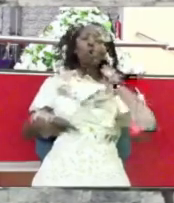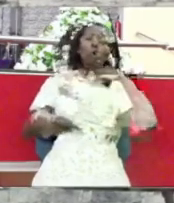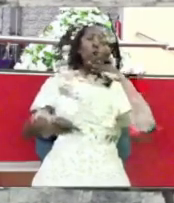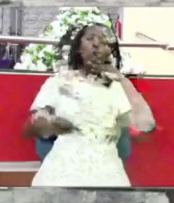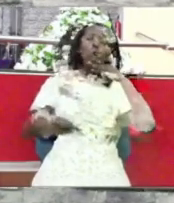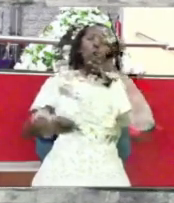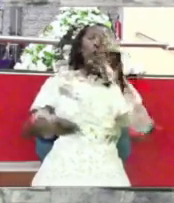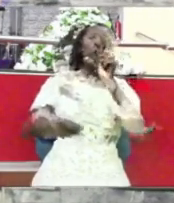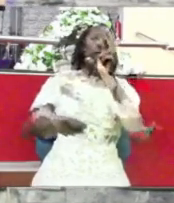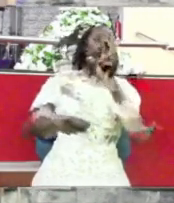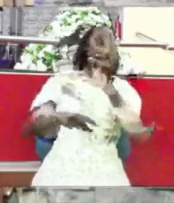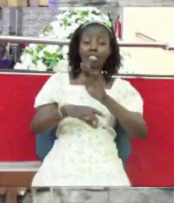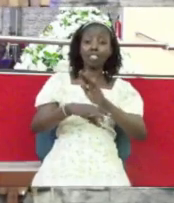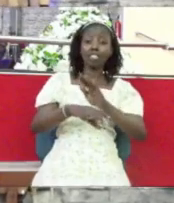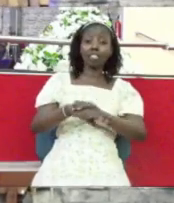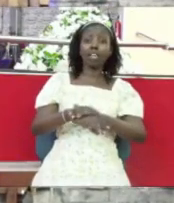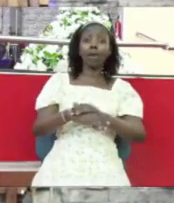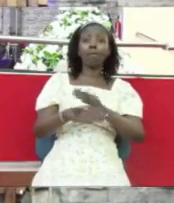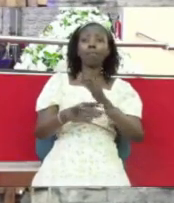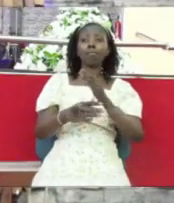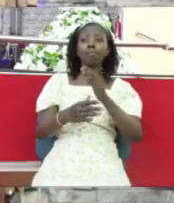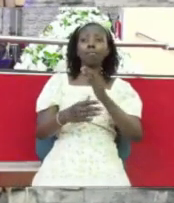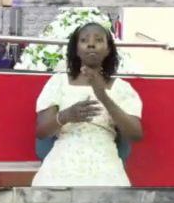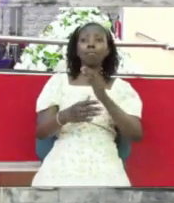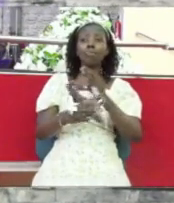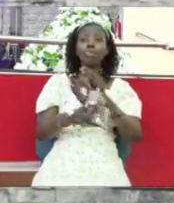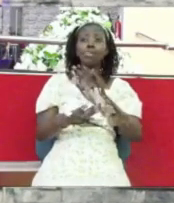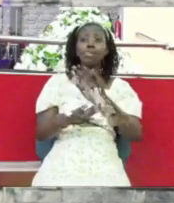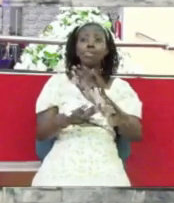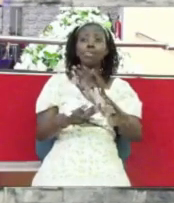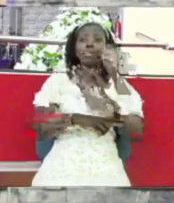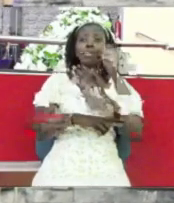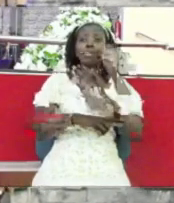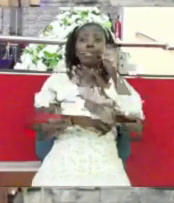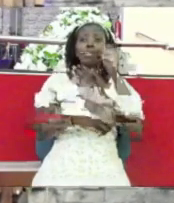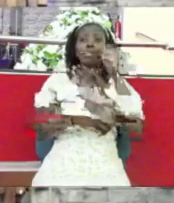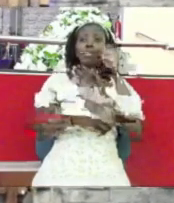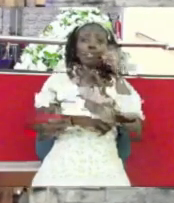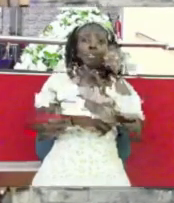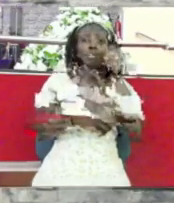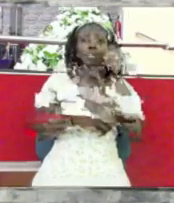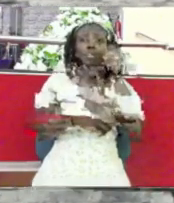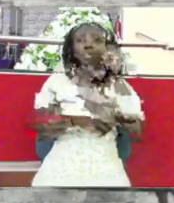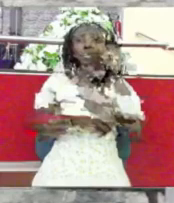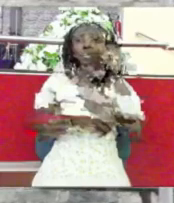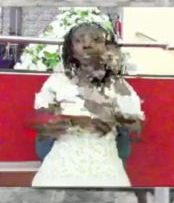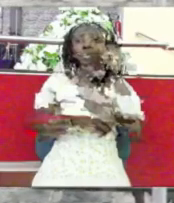them someday and they will not be sick. Inatukumbusha juu ya wale wapendwa wetu ambao walikufa kwa sababu ya magonjwa